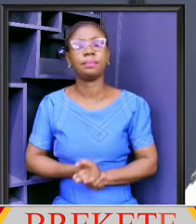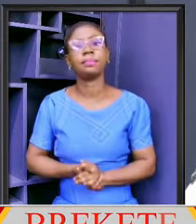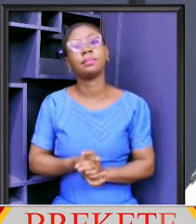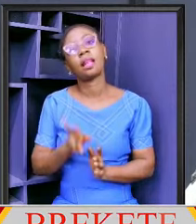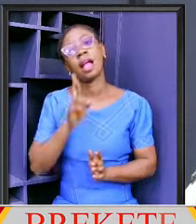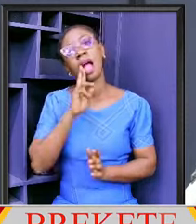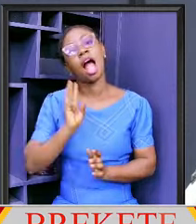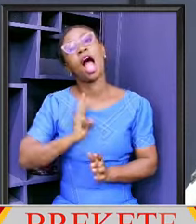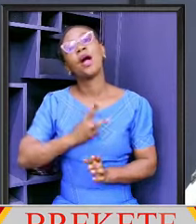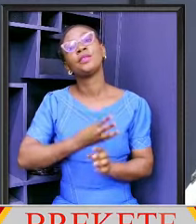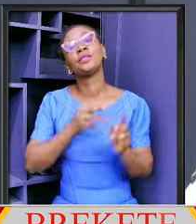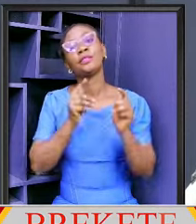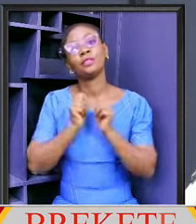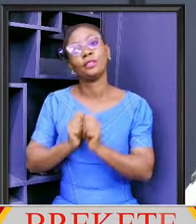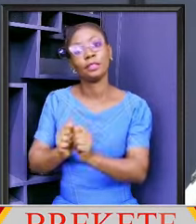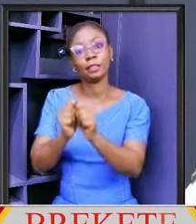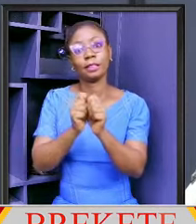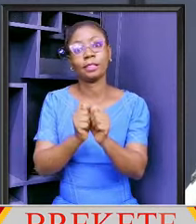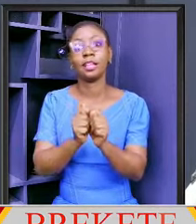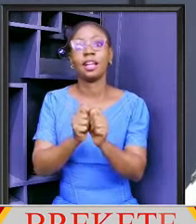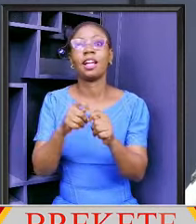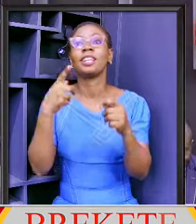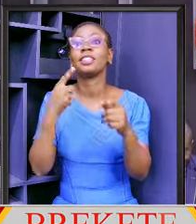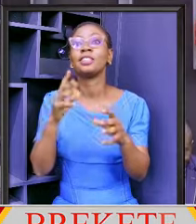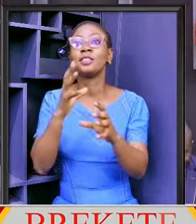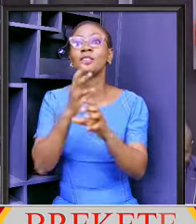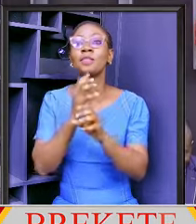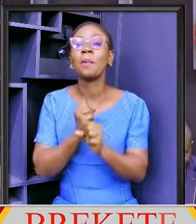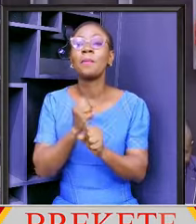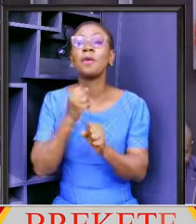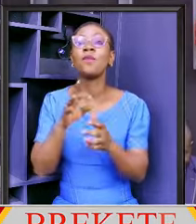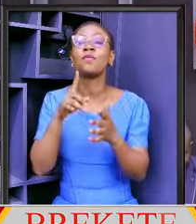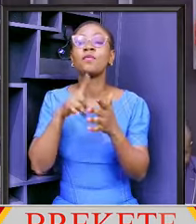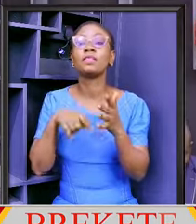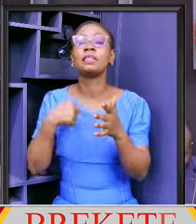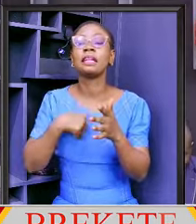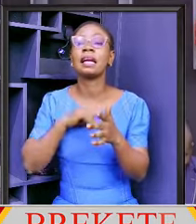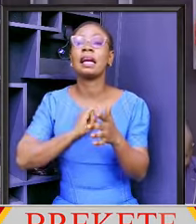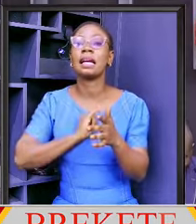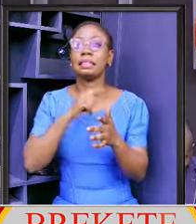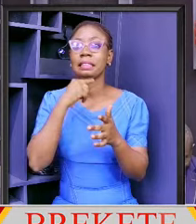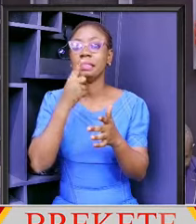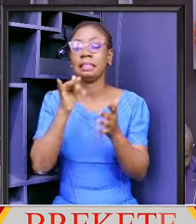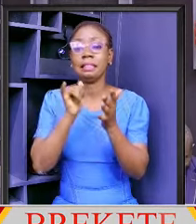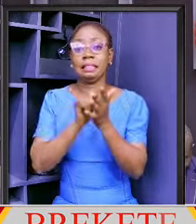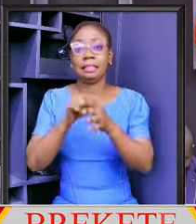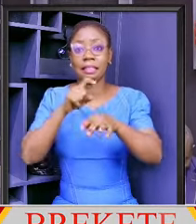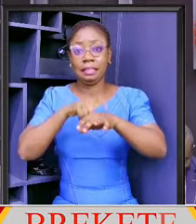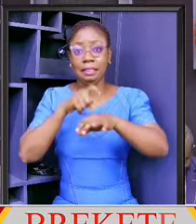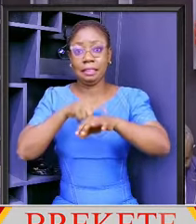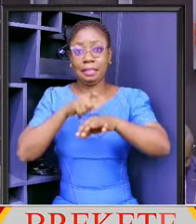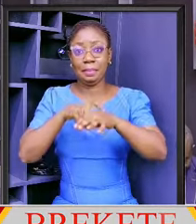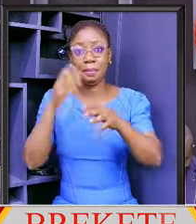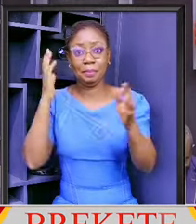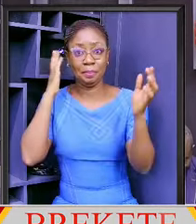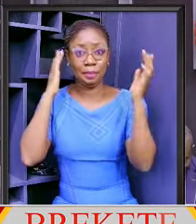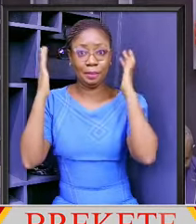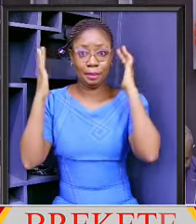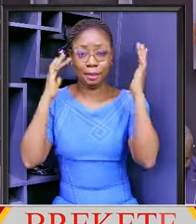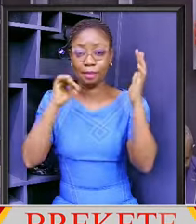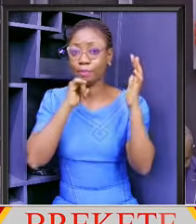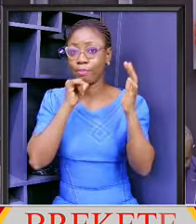Are we together? Yes. No, sir. The summary be of all the things where I talk, that time we sound no day. Now be the